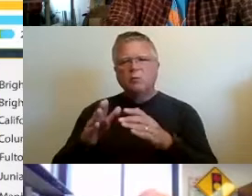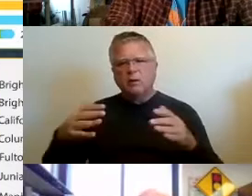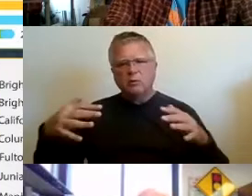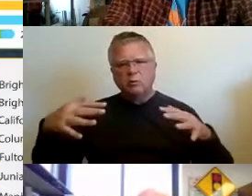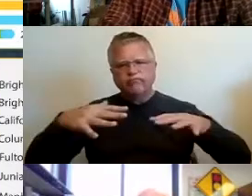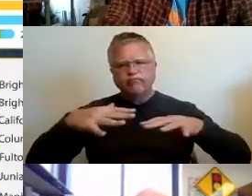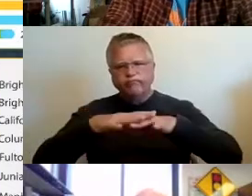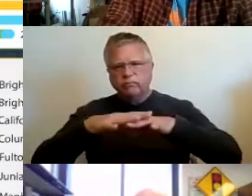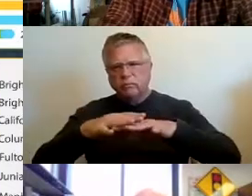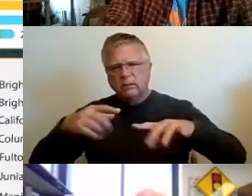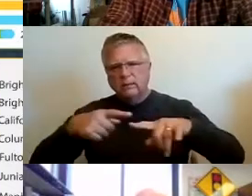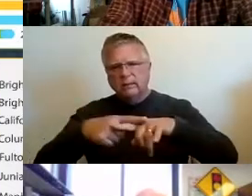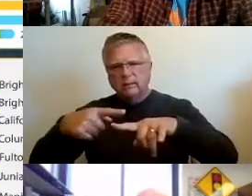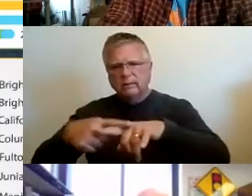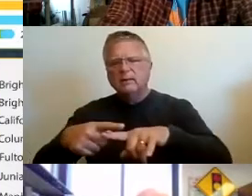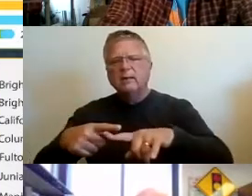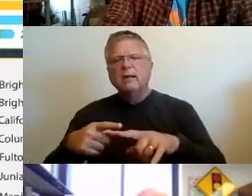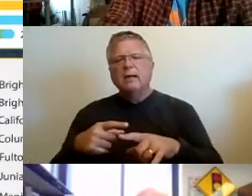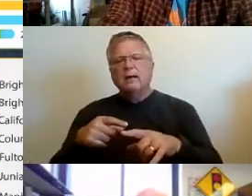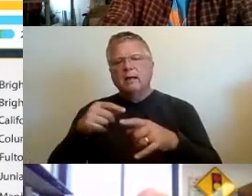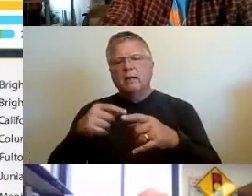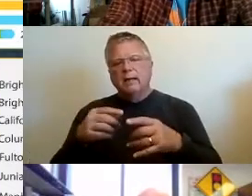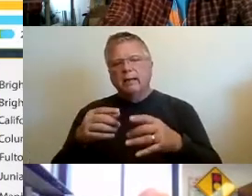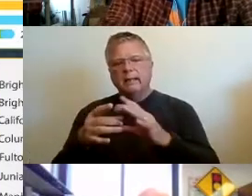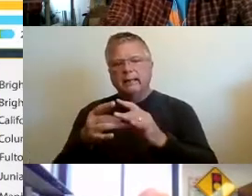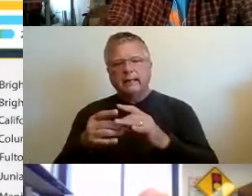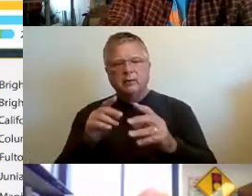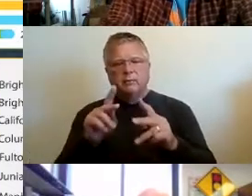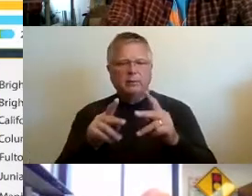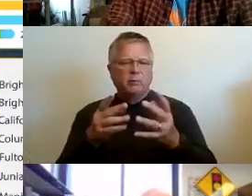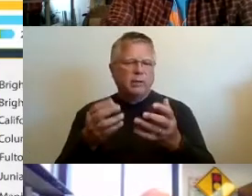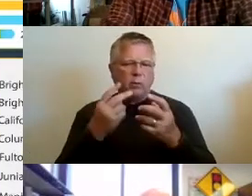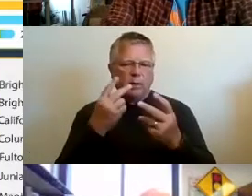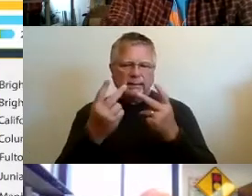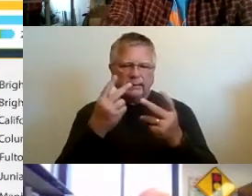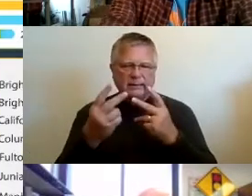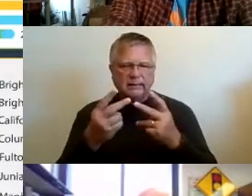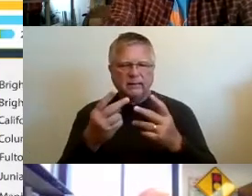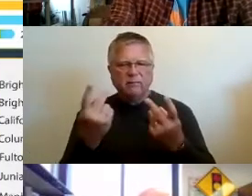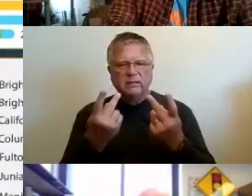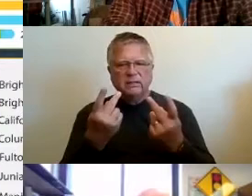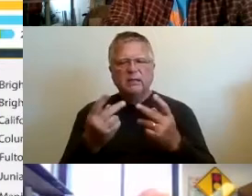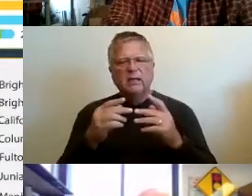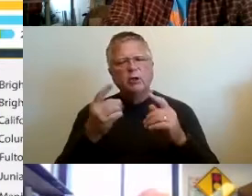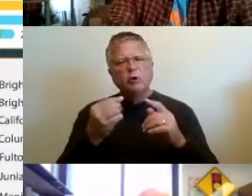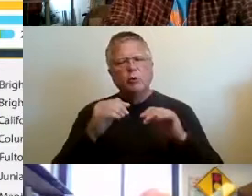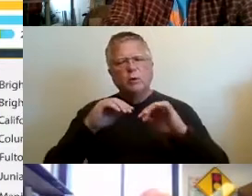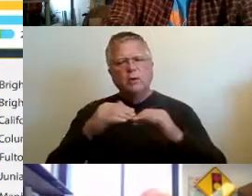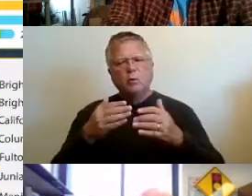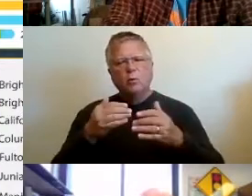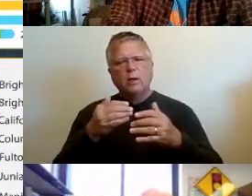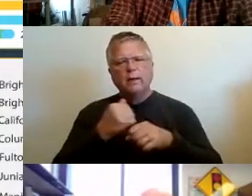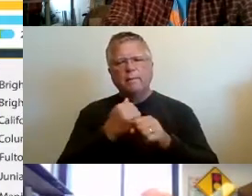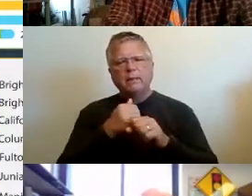connect folks to places and people that they want to go and see, and do so in a way that really makes walking and